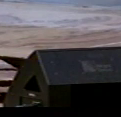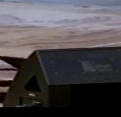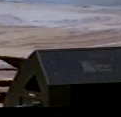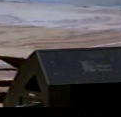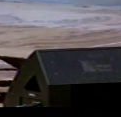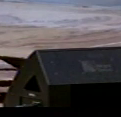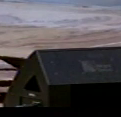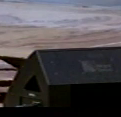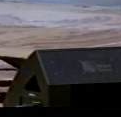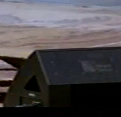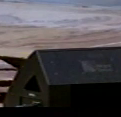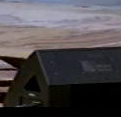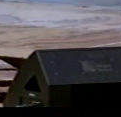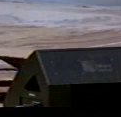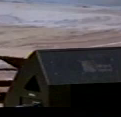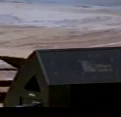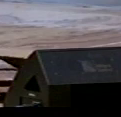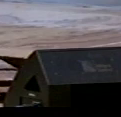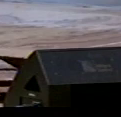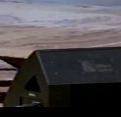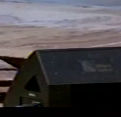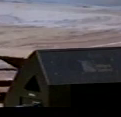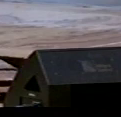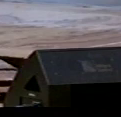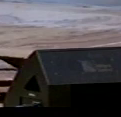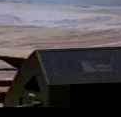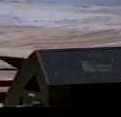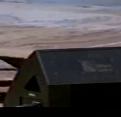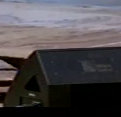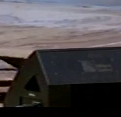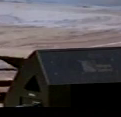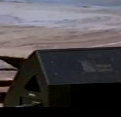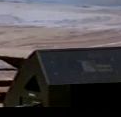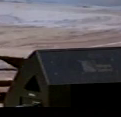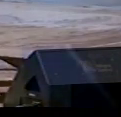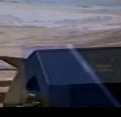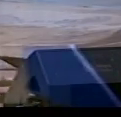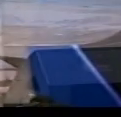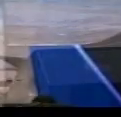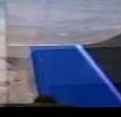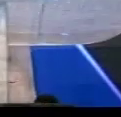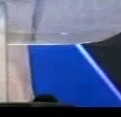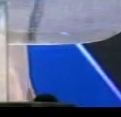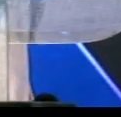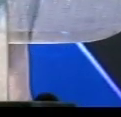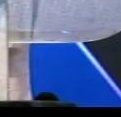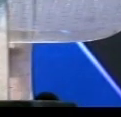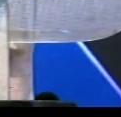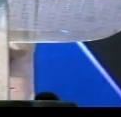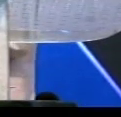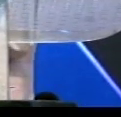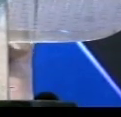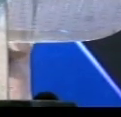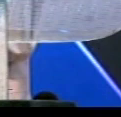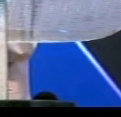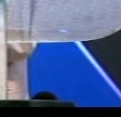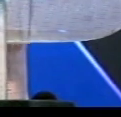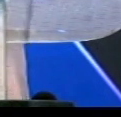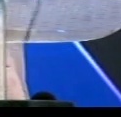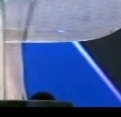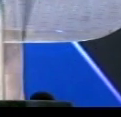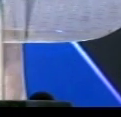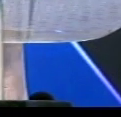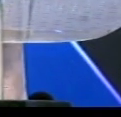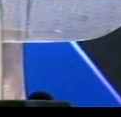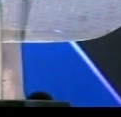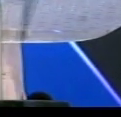overmuch wicked. Look at life. Be balanced in life. Neither be thou foolish in your talk, in